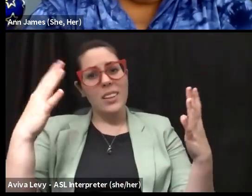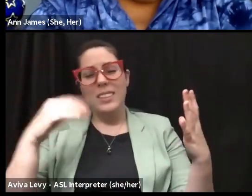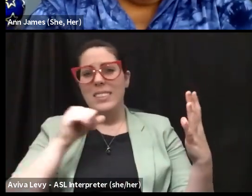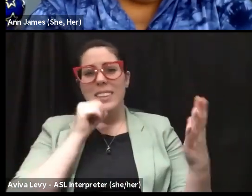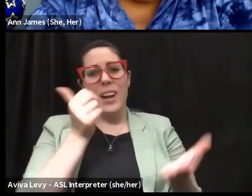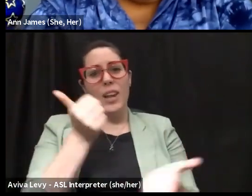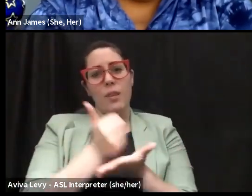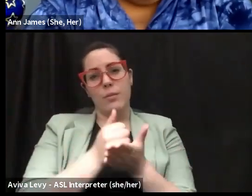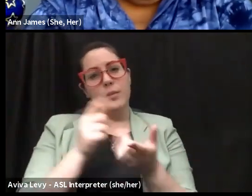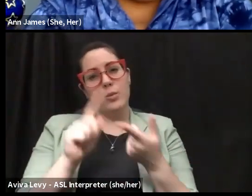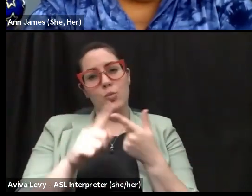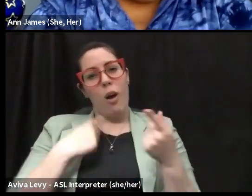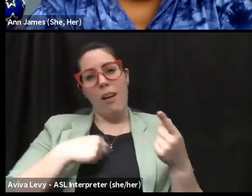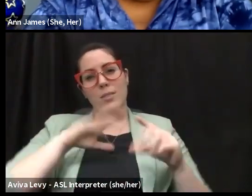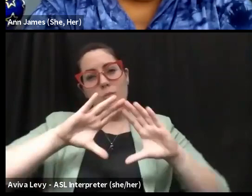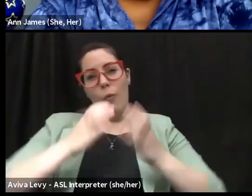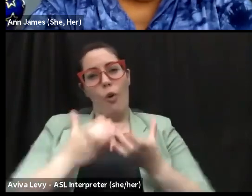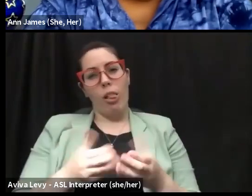us overall.